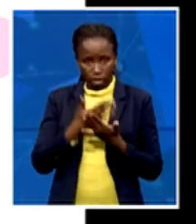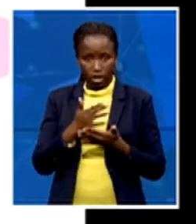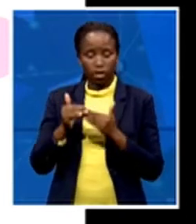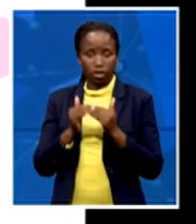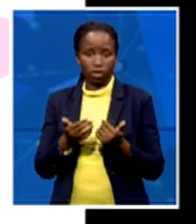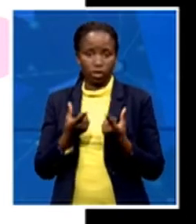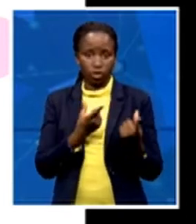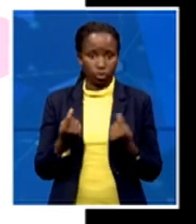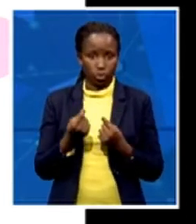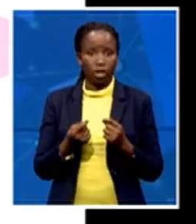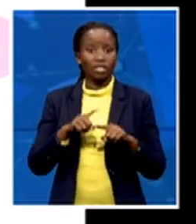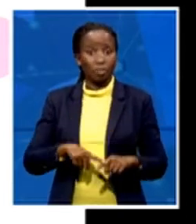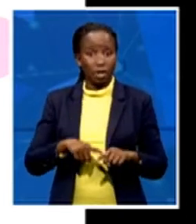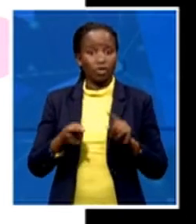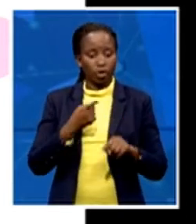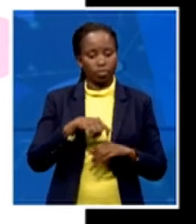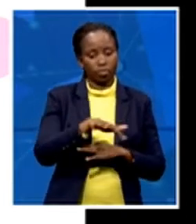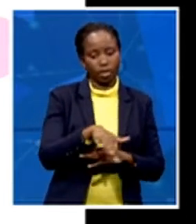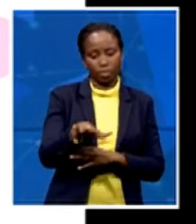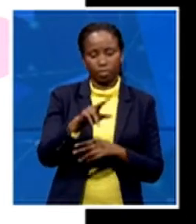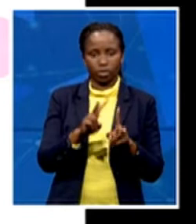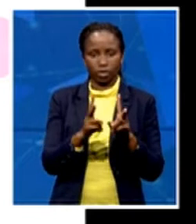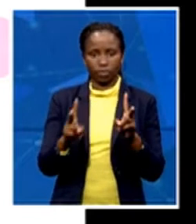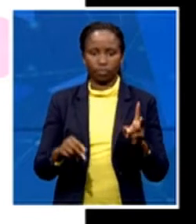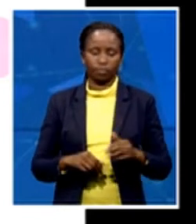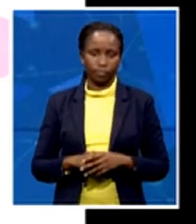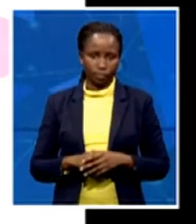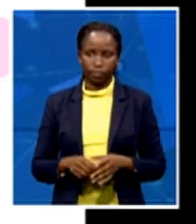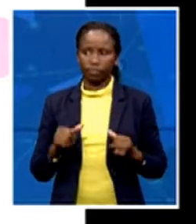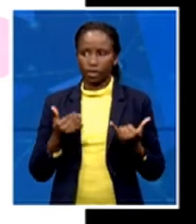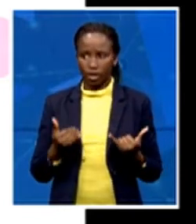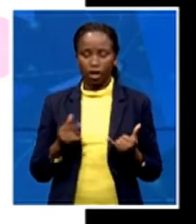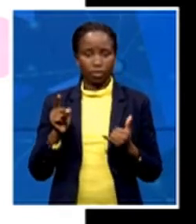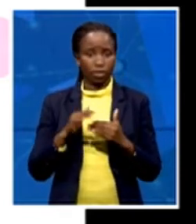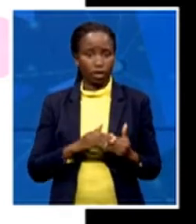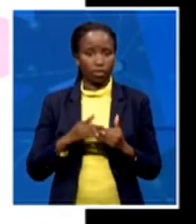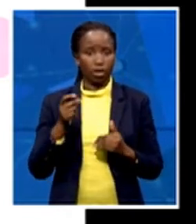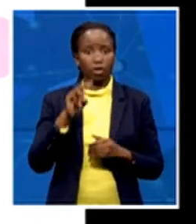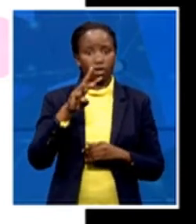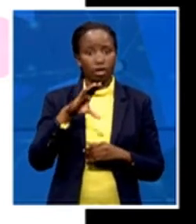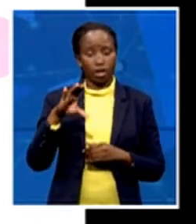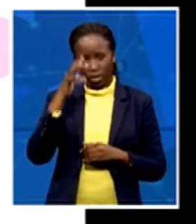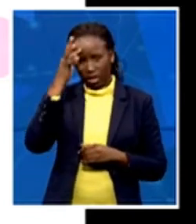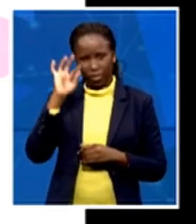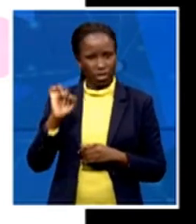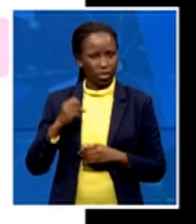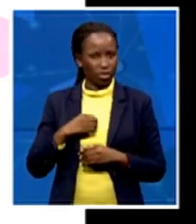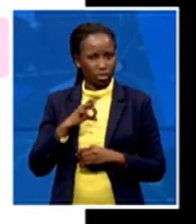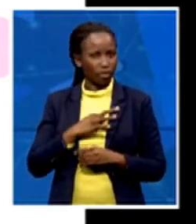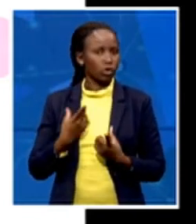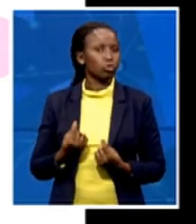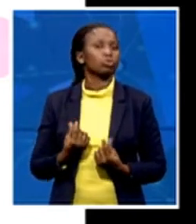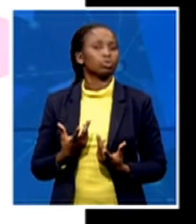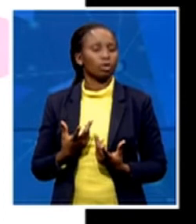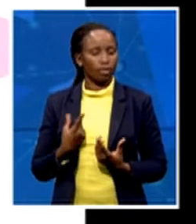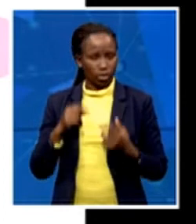very carefully is what happens to the Western Cape government employees in terms of COVID. So this dashboard is updated every